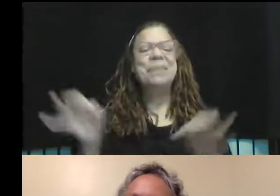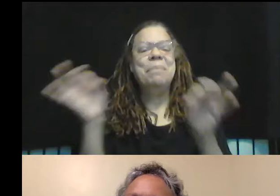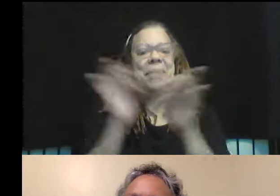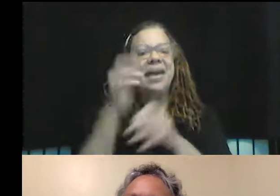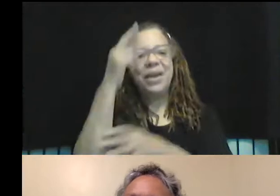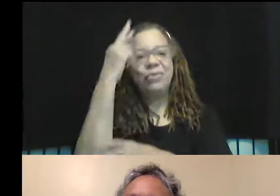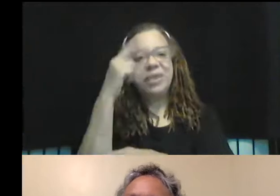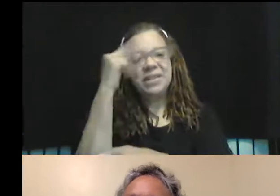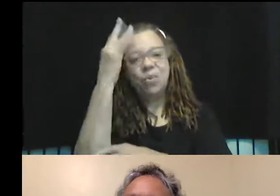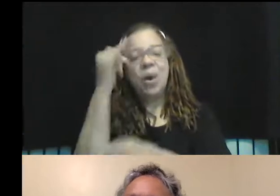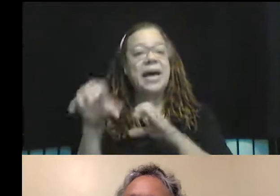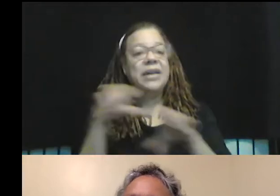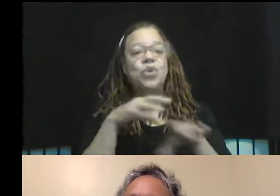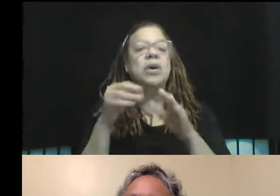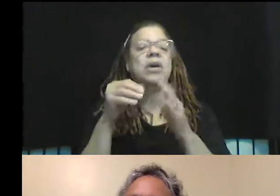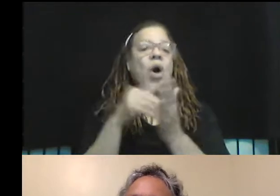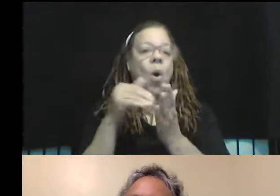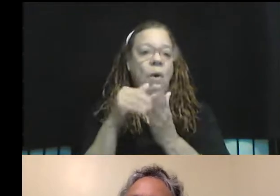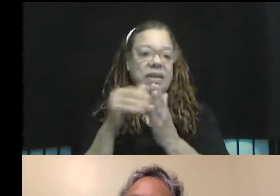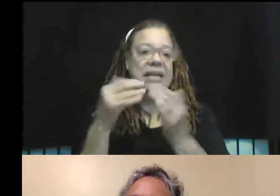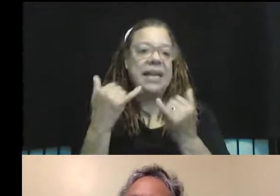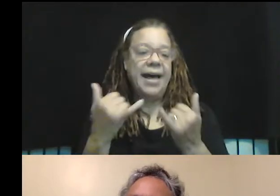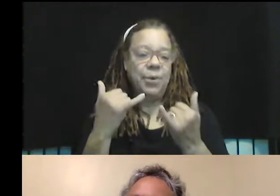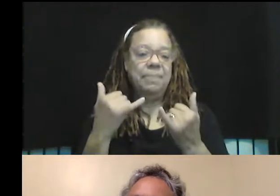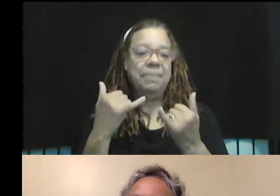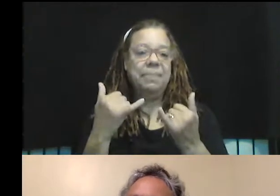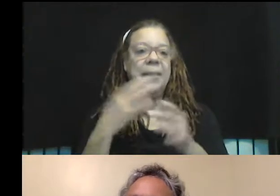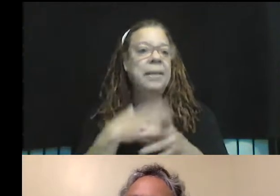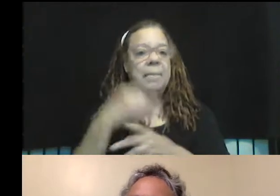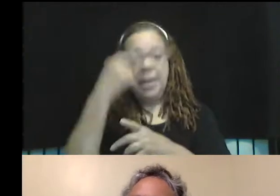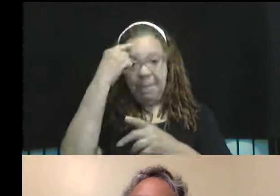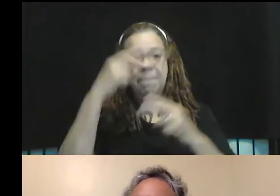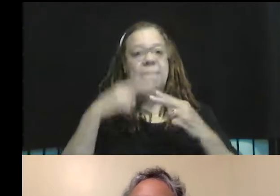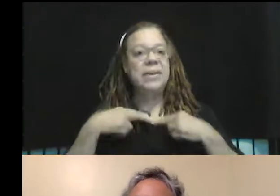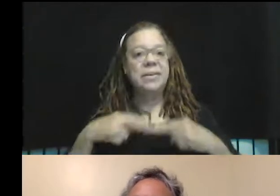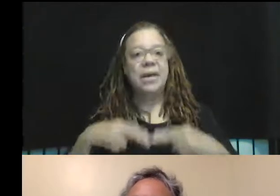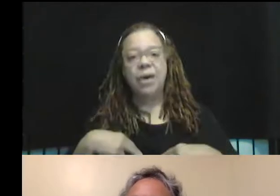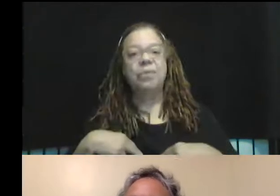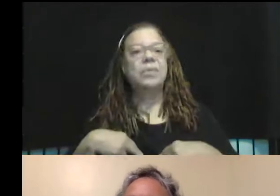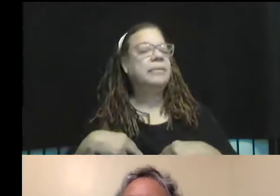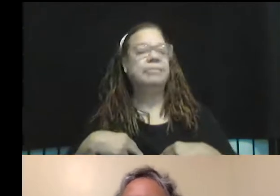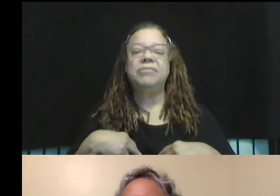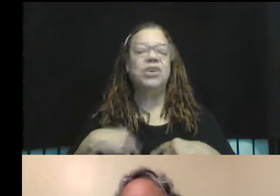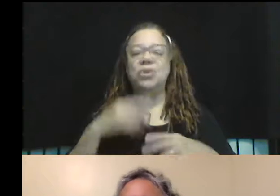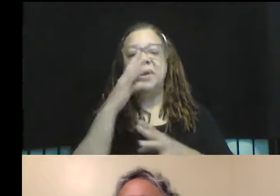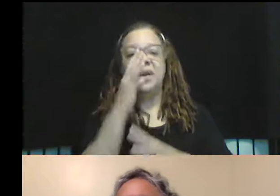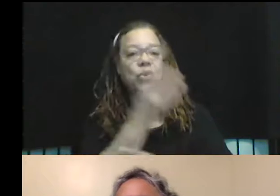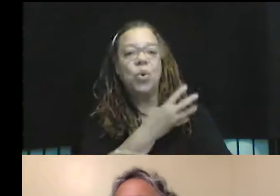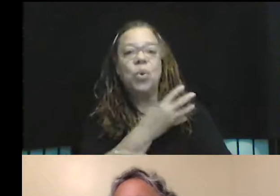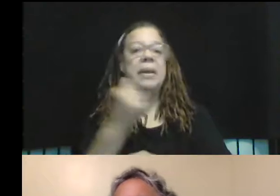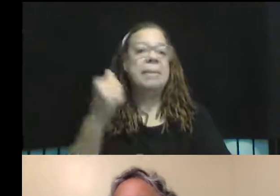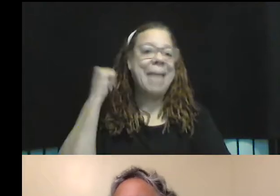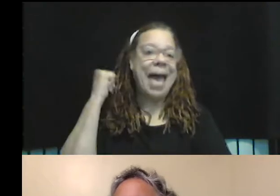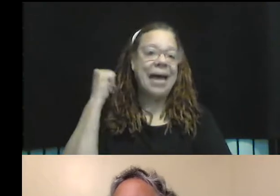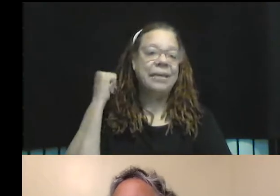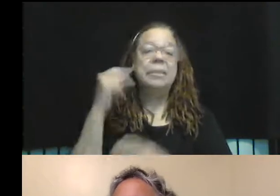it more often now, because I've realized my mental health has taken too much of a backseat Mm. most of my life, and now it's